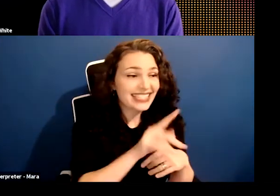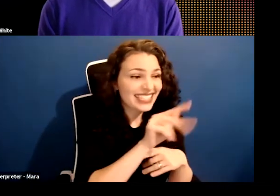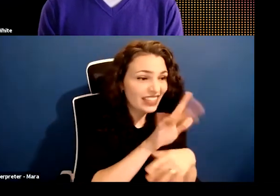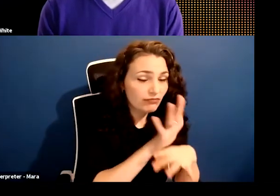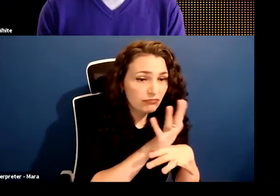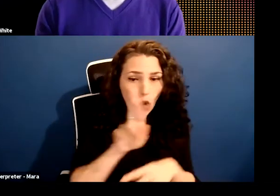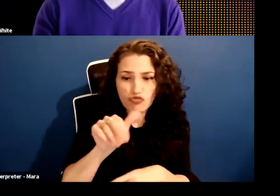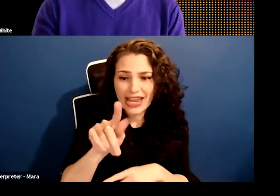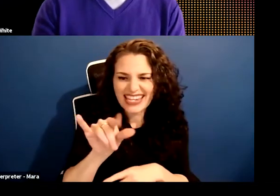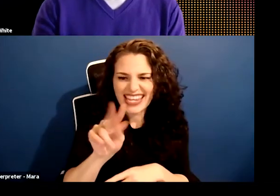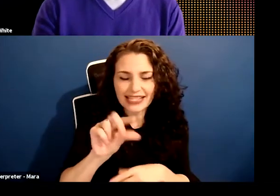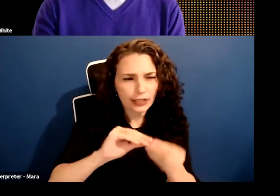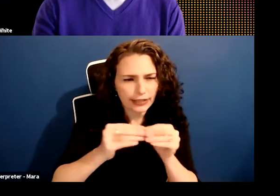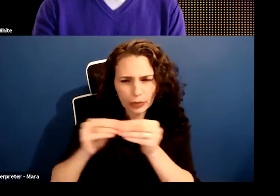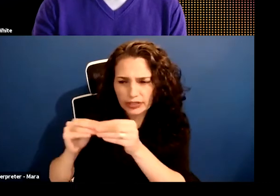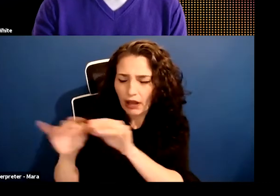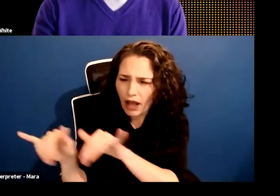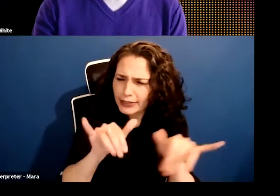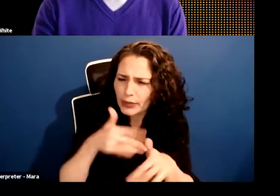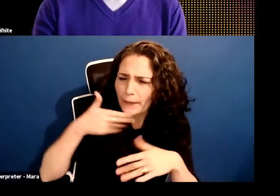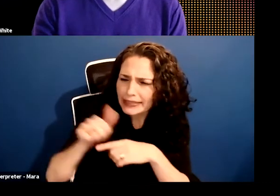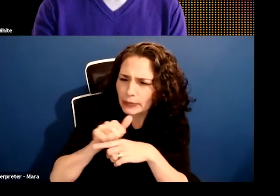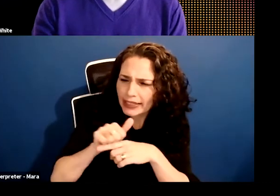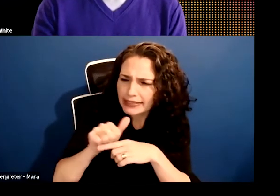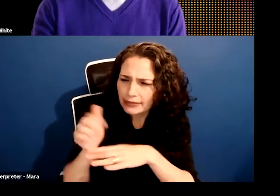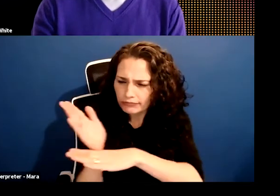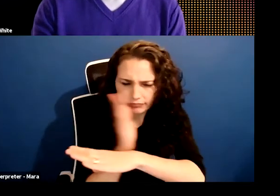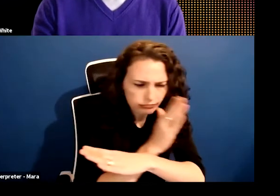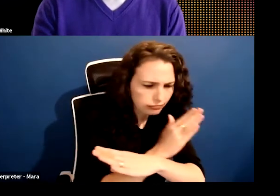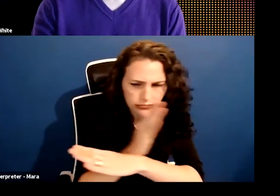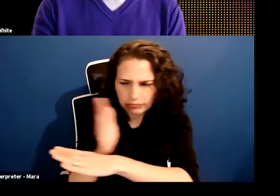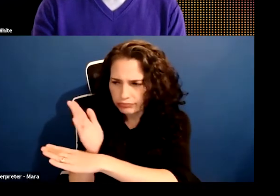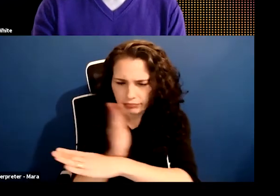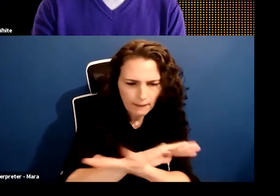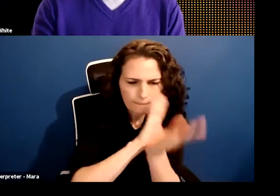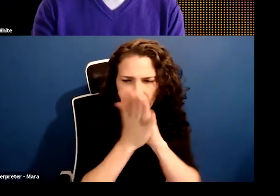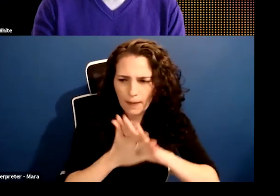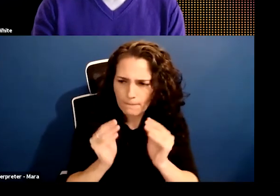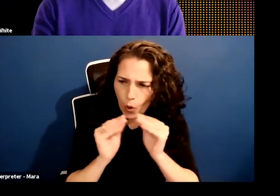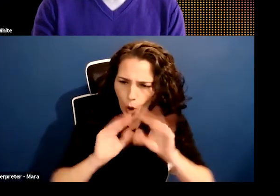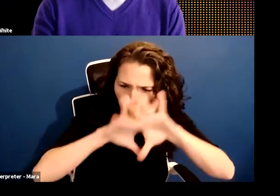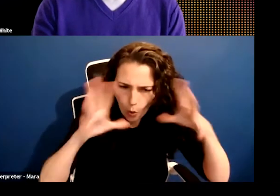grapple with the important best practices for moving the needle on Hollywood diversity and inclusion.